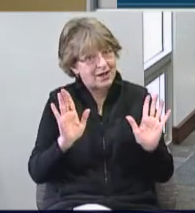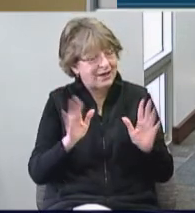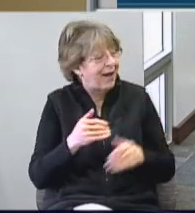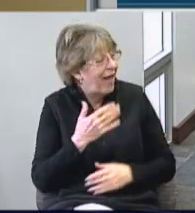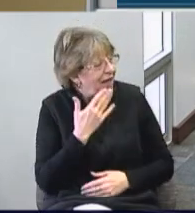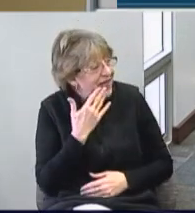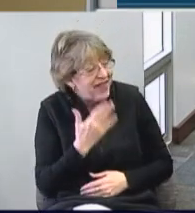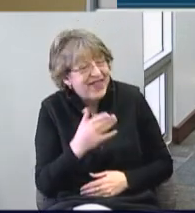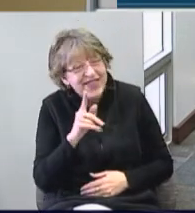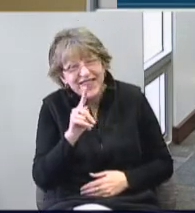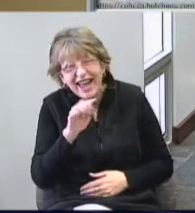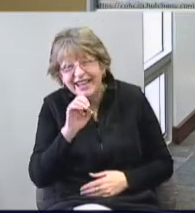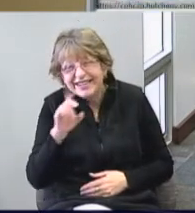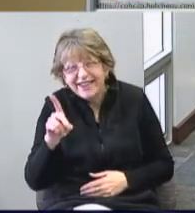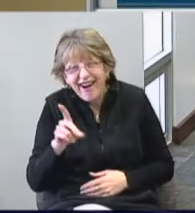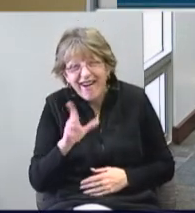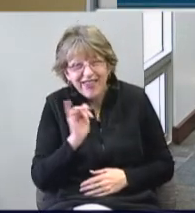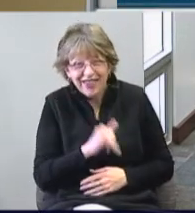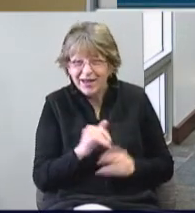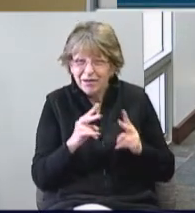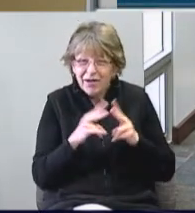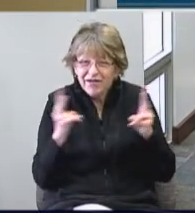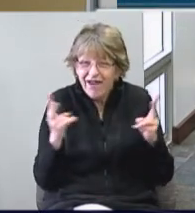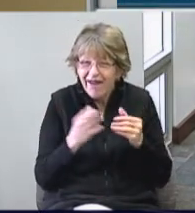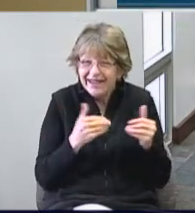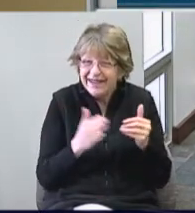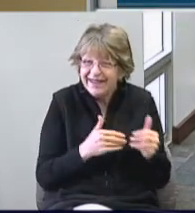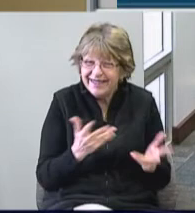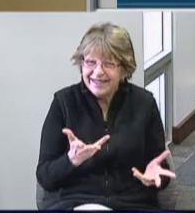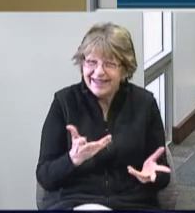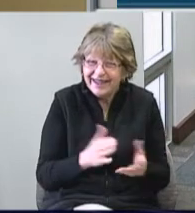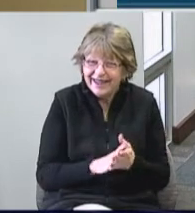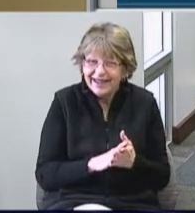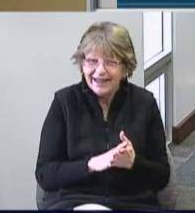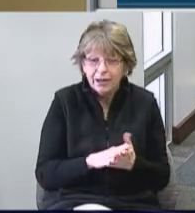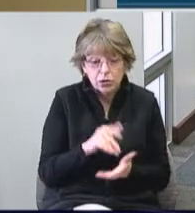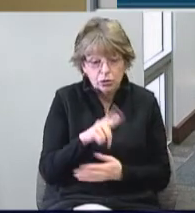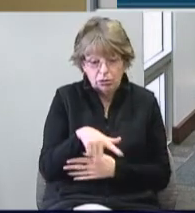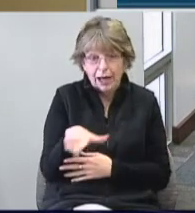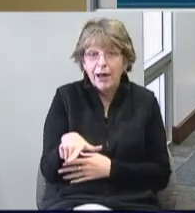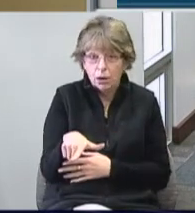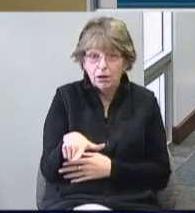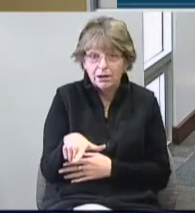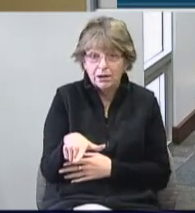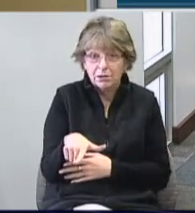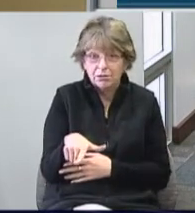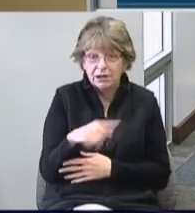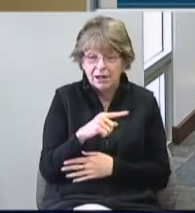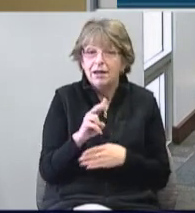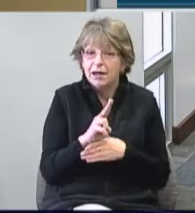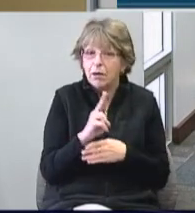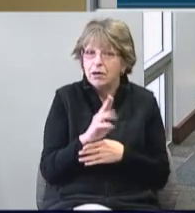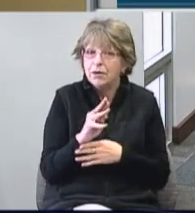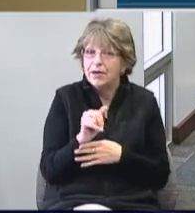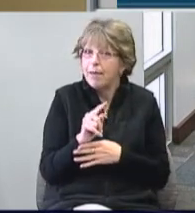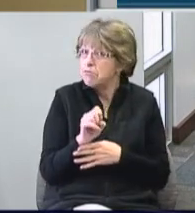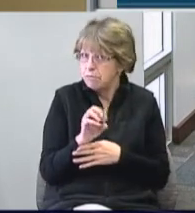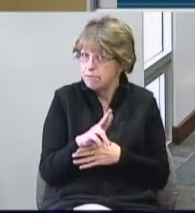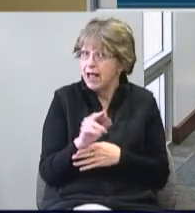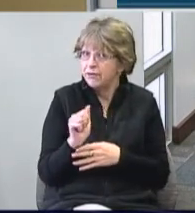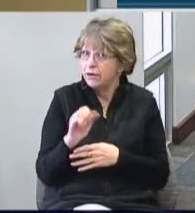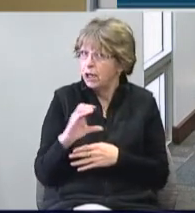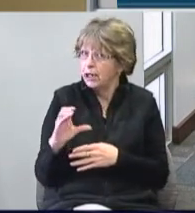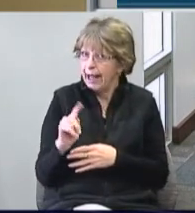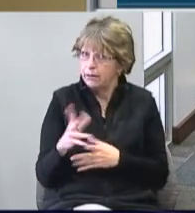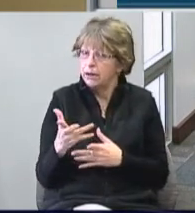Todd. That's going to be very convenient. Yes. And so landlords would be the ones mostly using that master account. Landlords can use